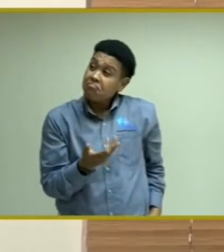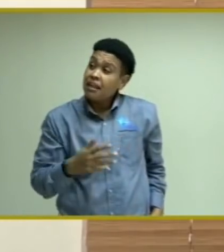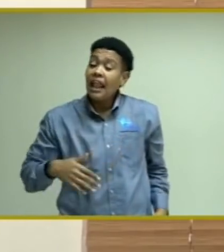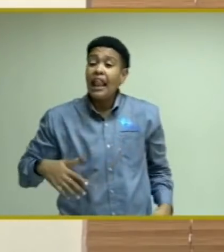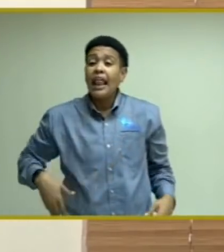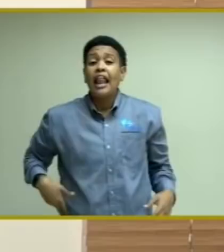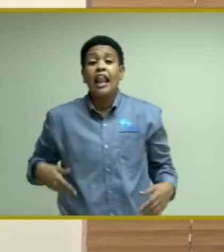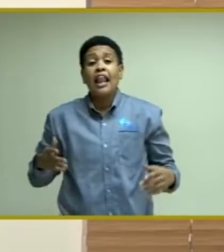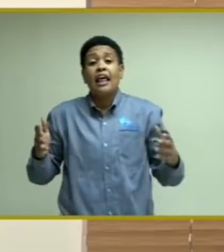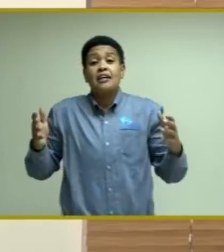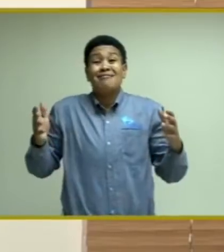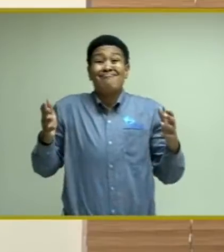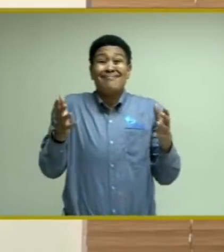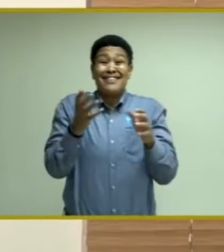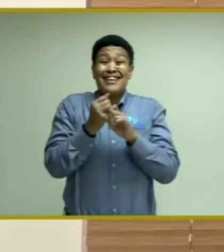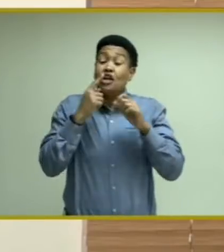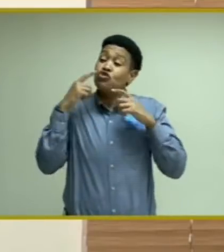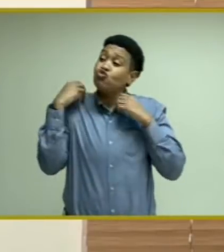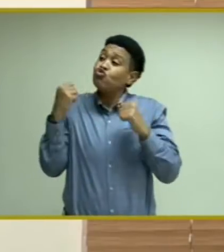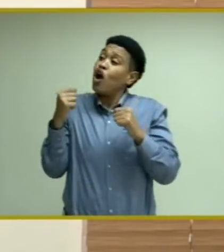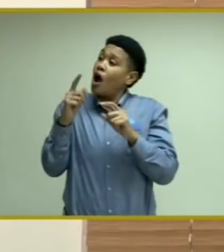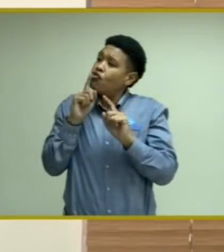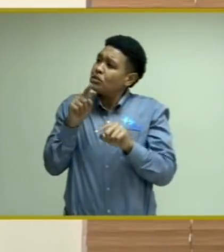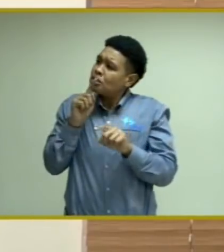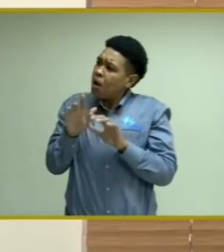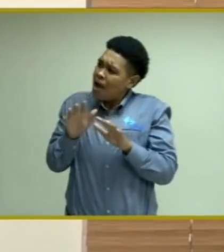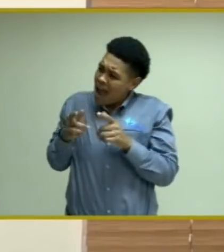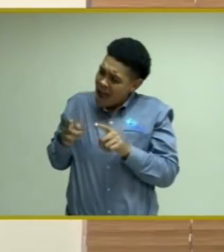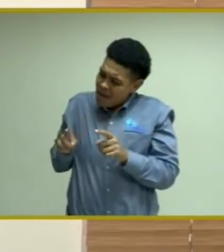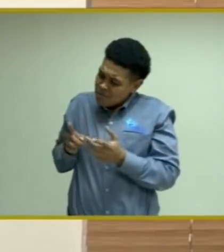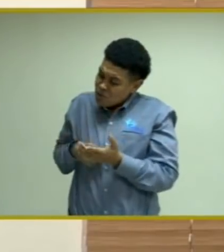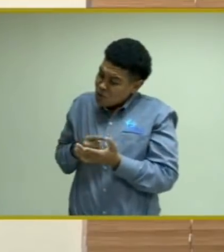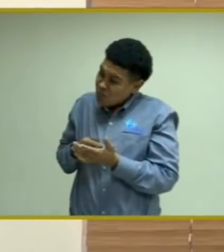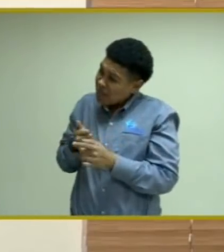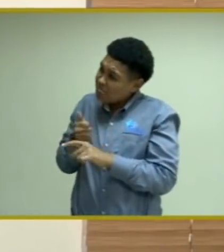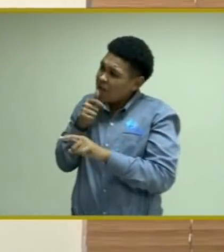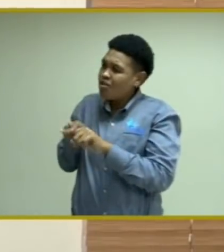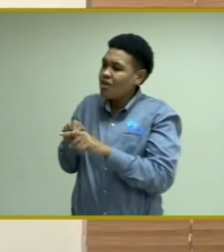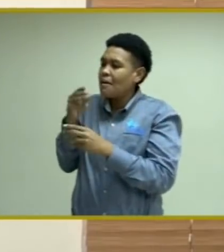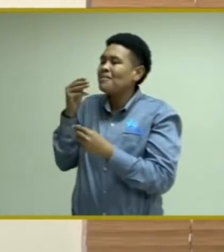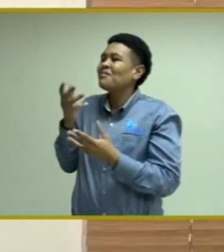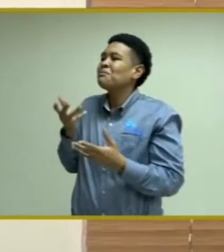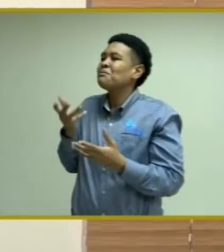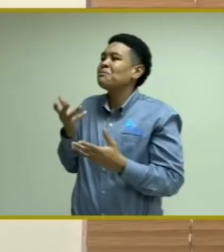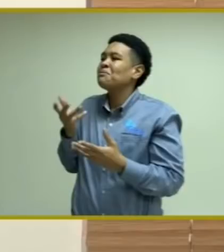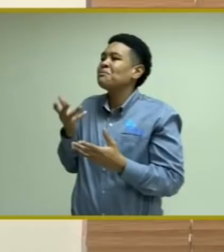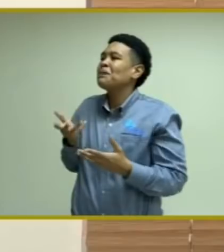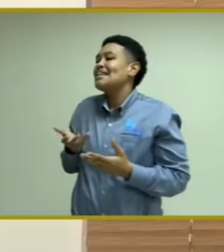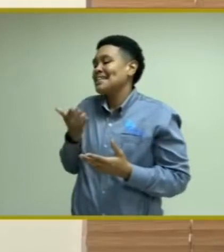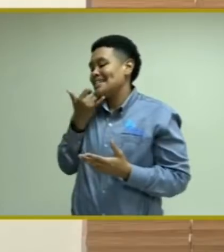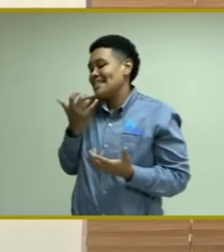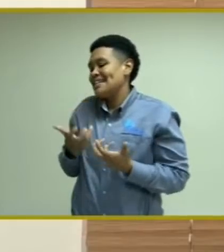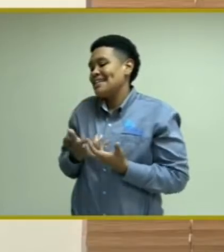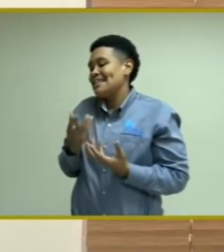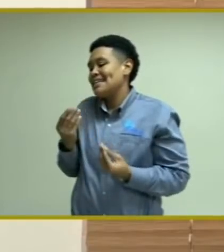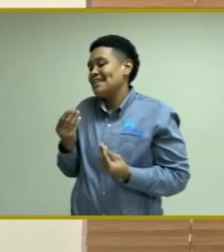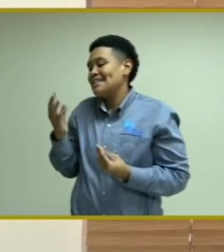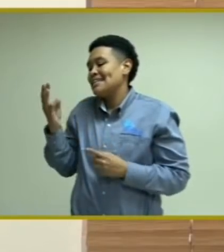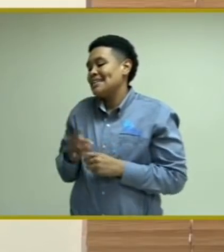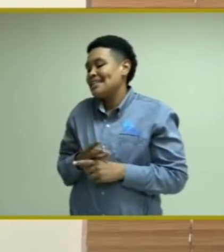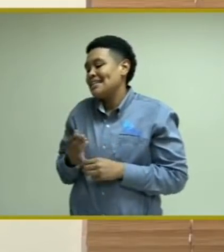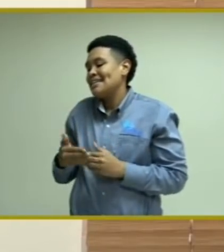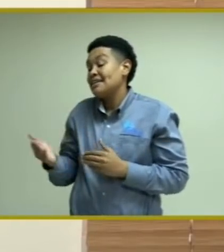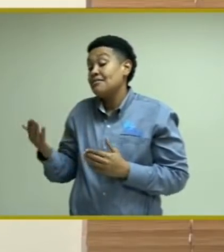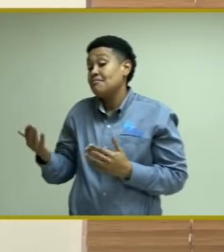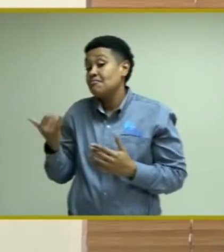stimulating a strong immune response. So it's not reliable to say 6 months, but certainly that's